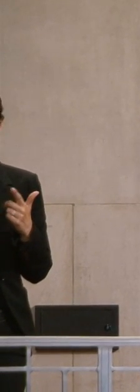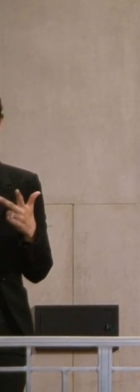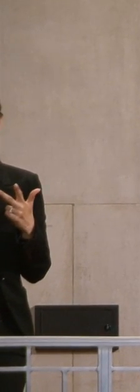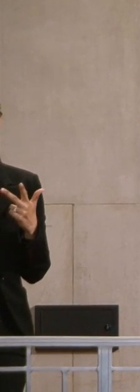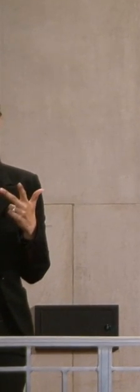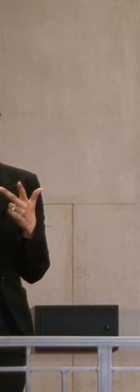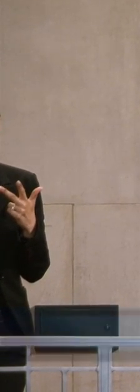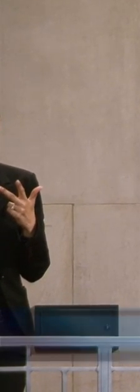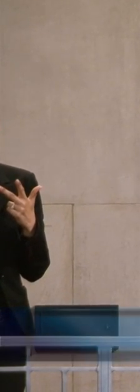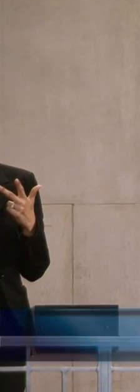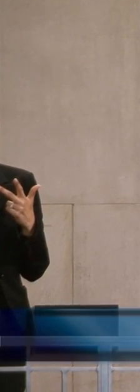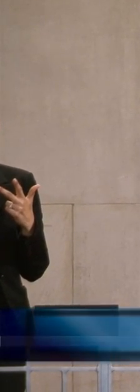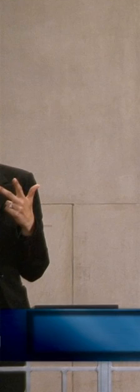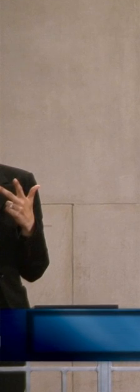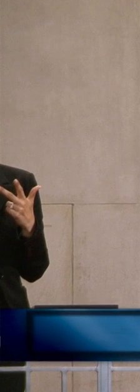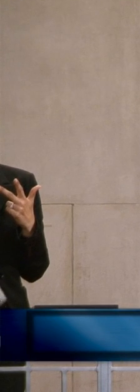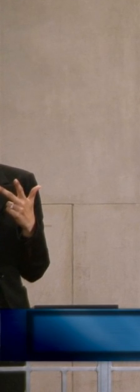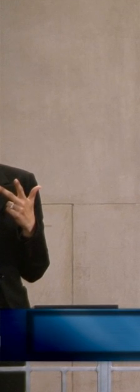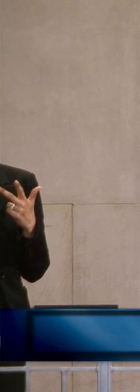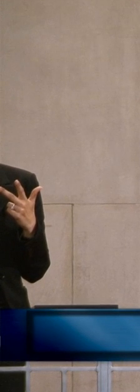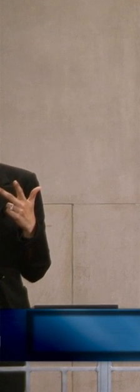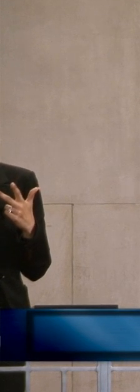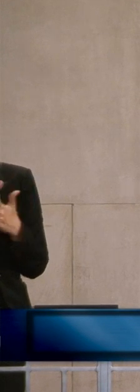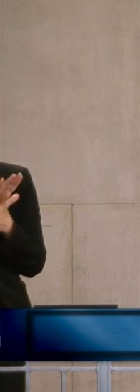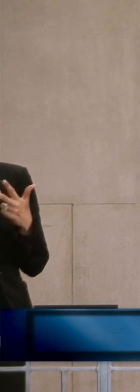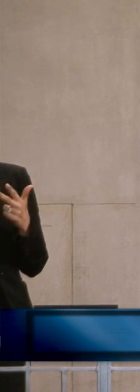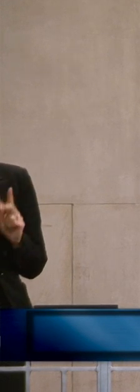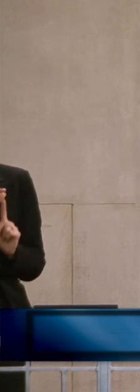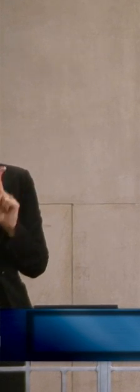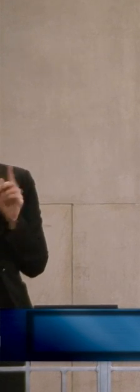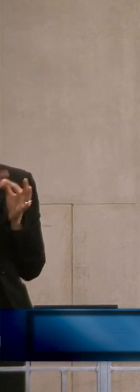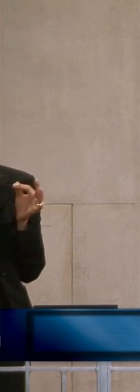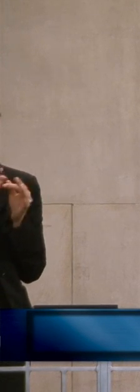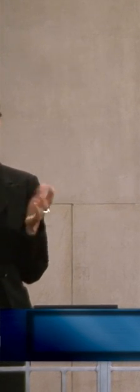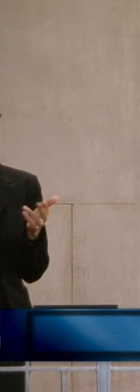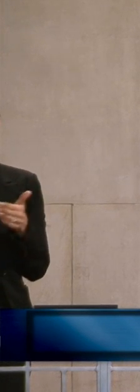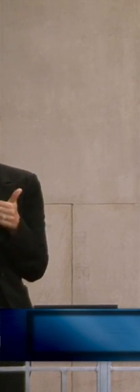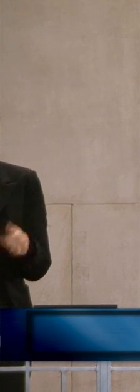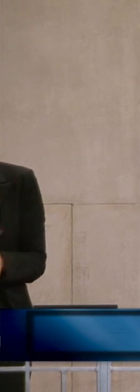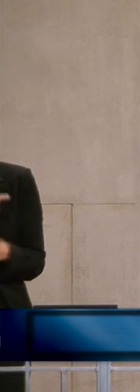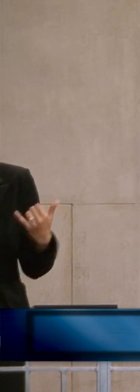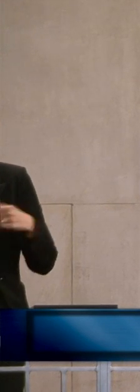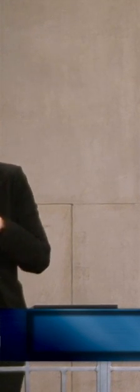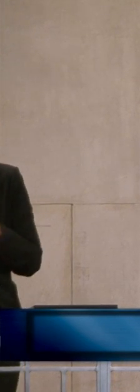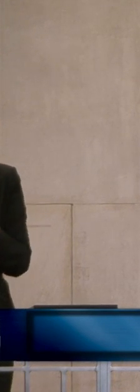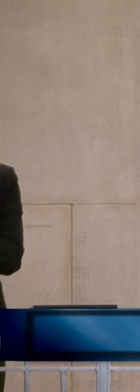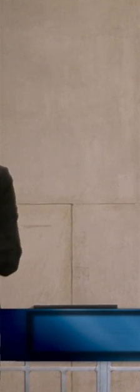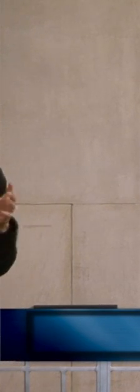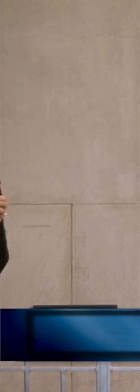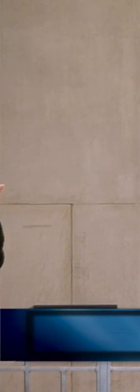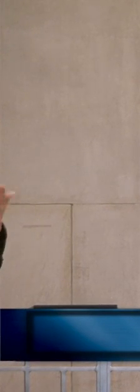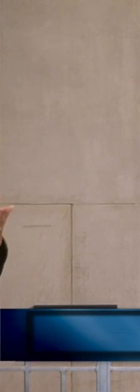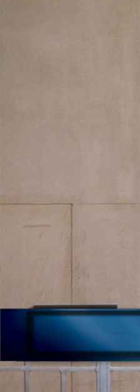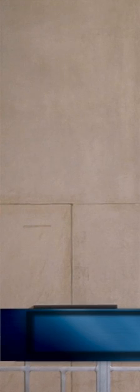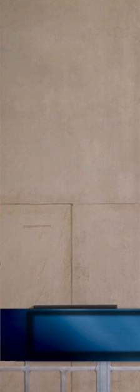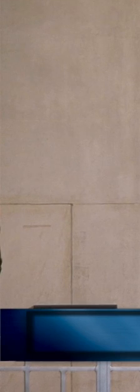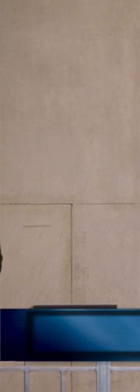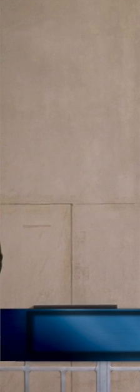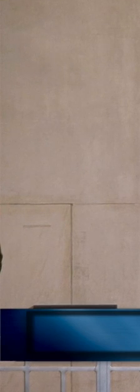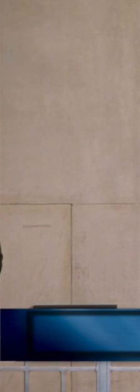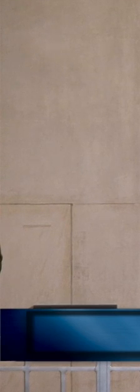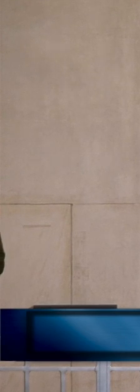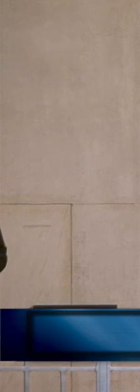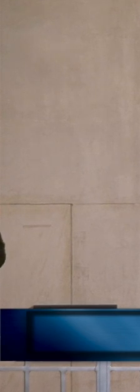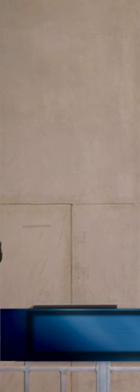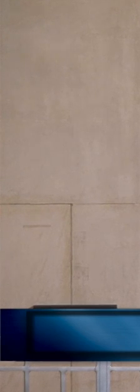Price Minter, for their special remarks this morning and for joining us today. In addition, I would like to thank John Elias and DOJ Pride